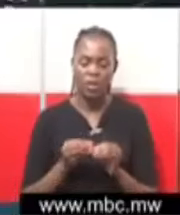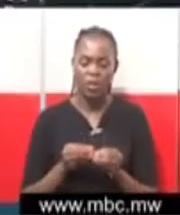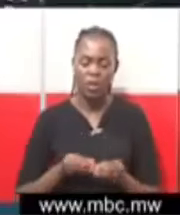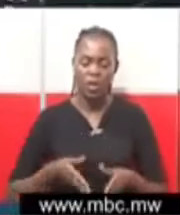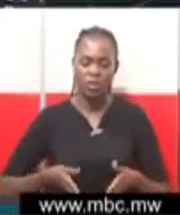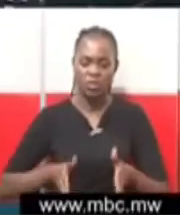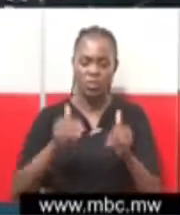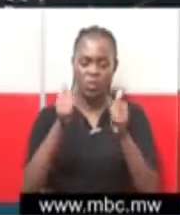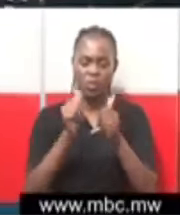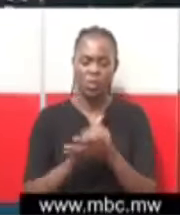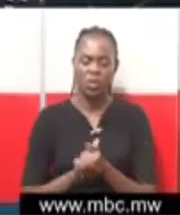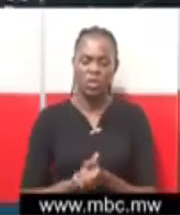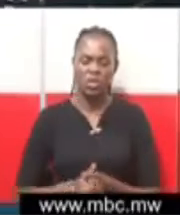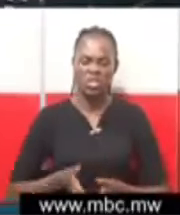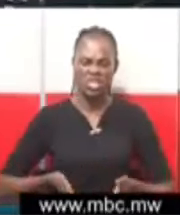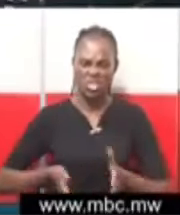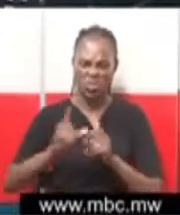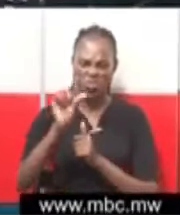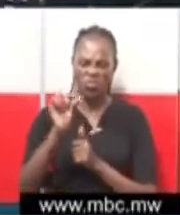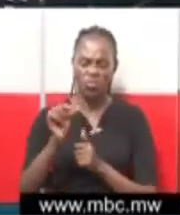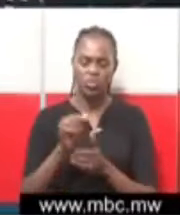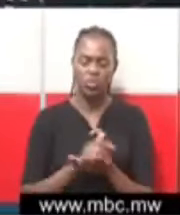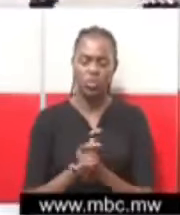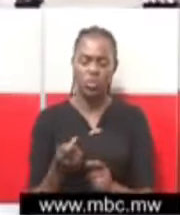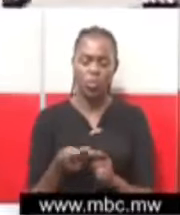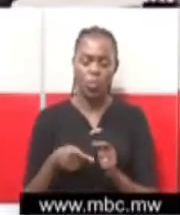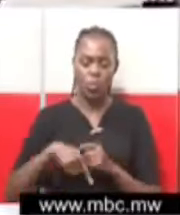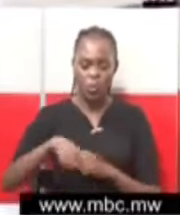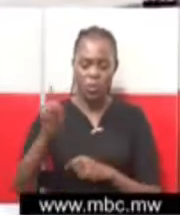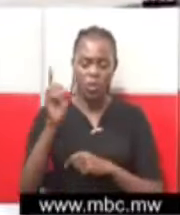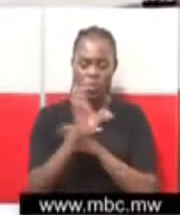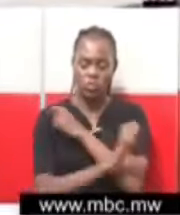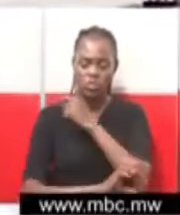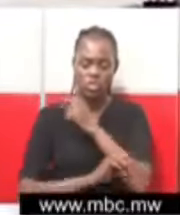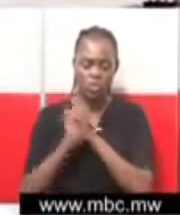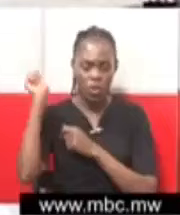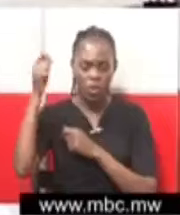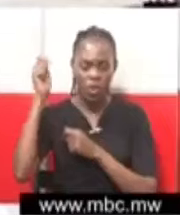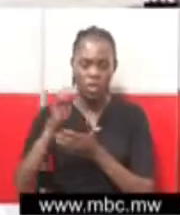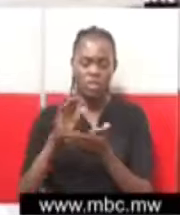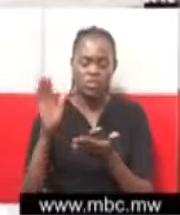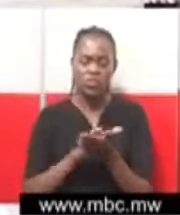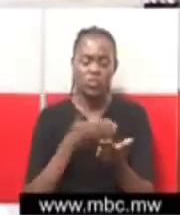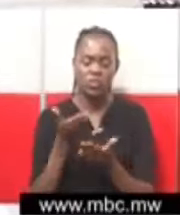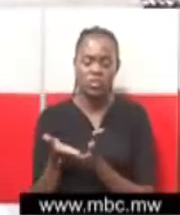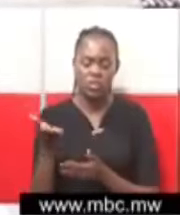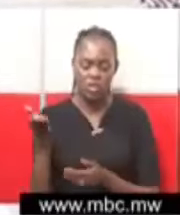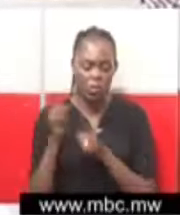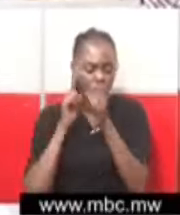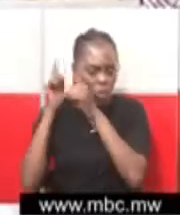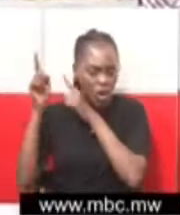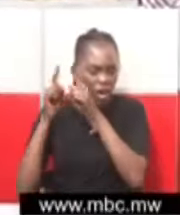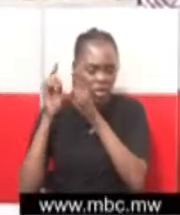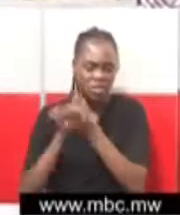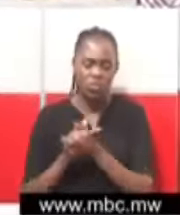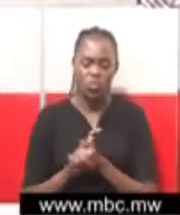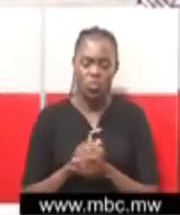the shortest road to Malawi. The reason why you need to consider Port of